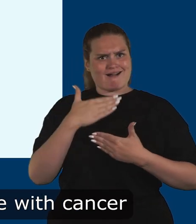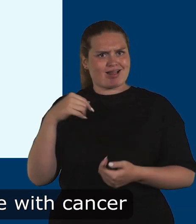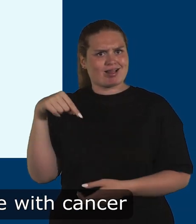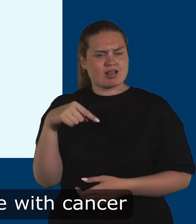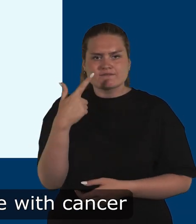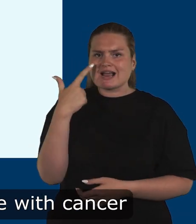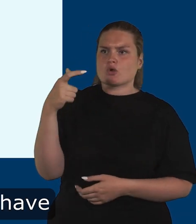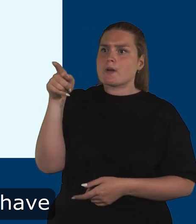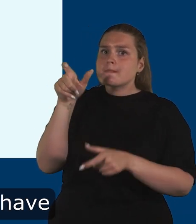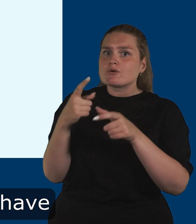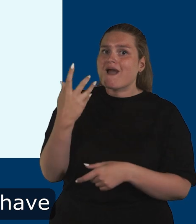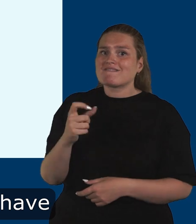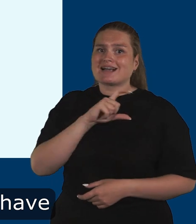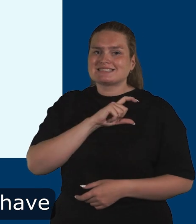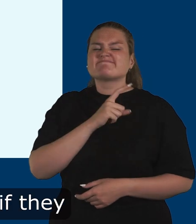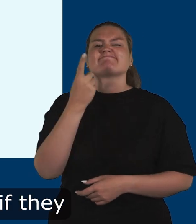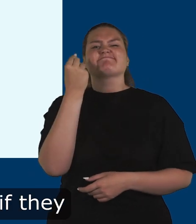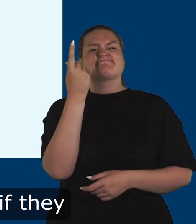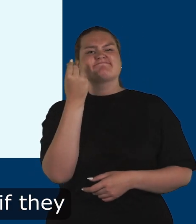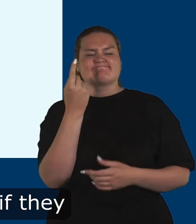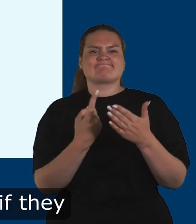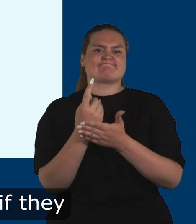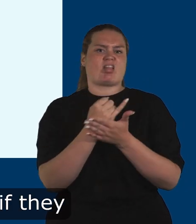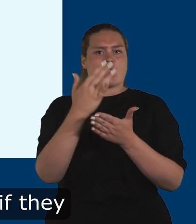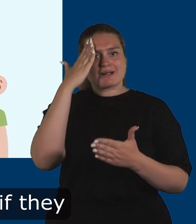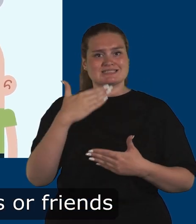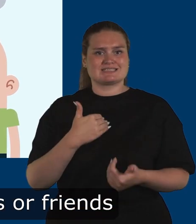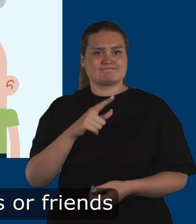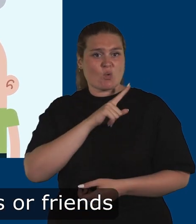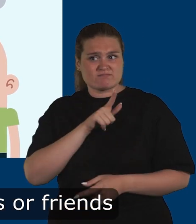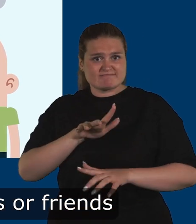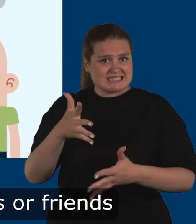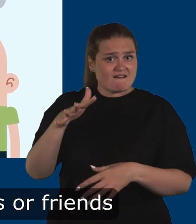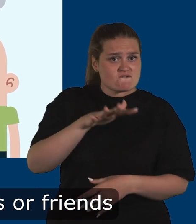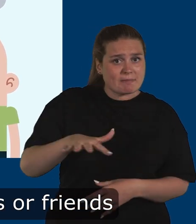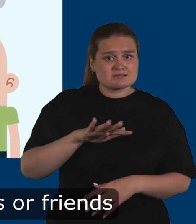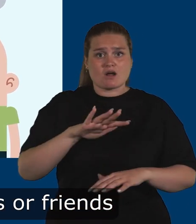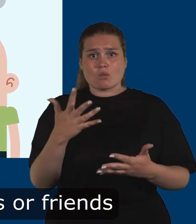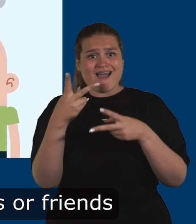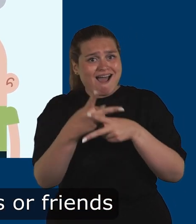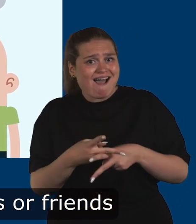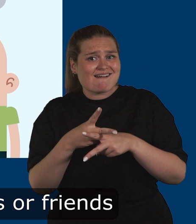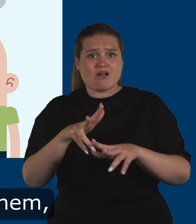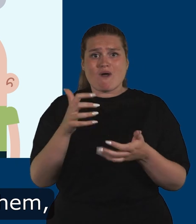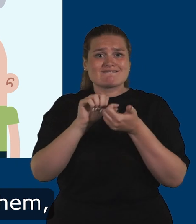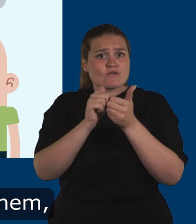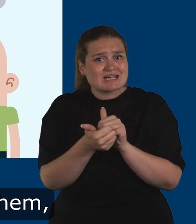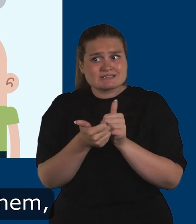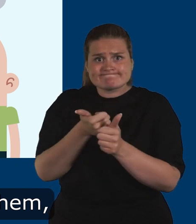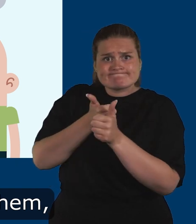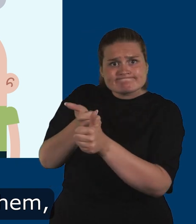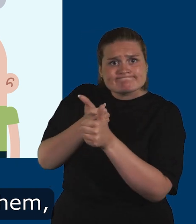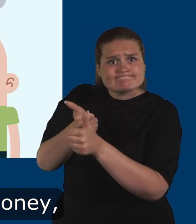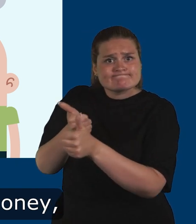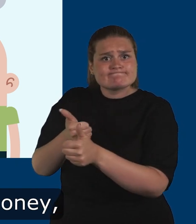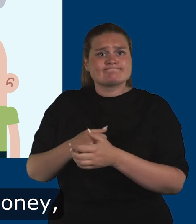discovered that people with cancer are more likely to have poor mental health if they don't have family, carers or friends that can support